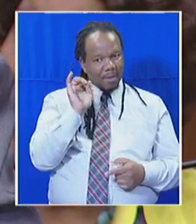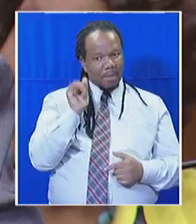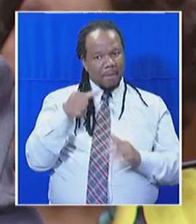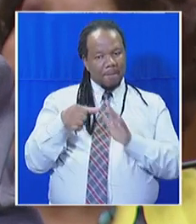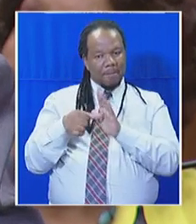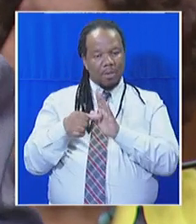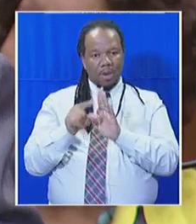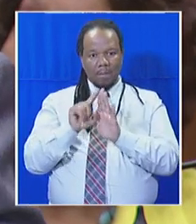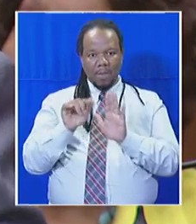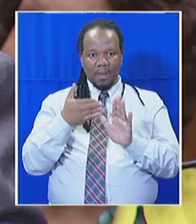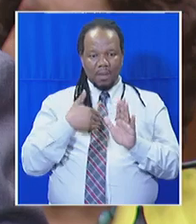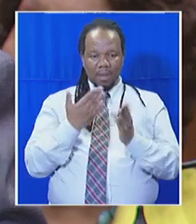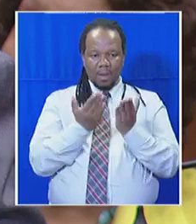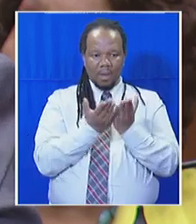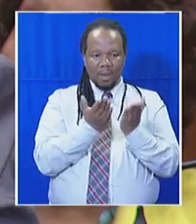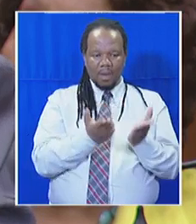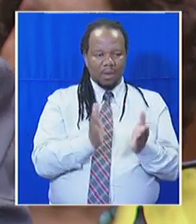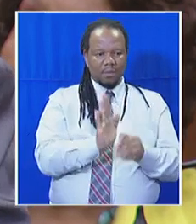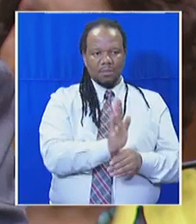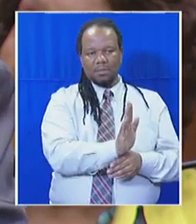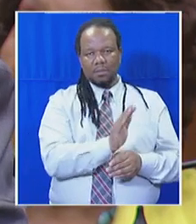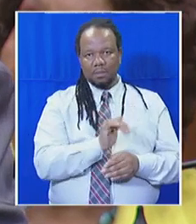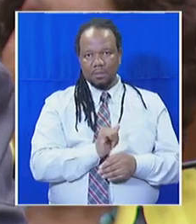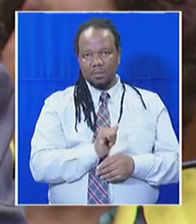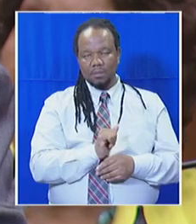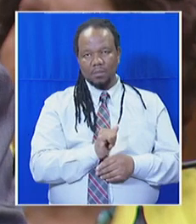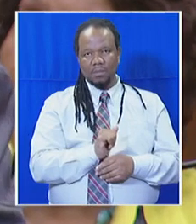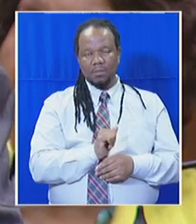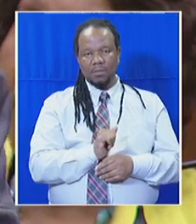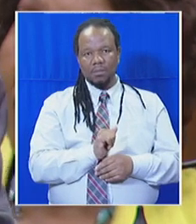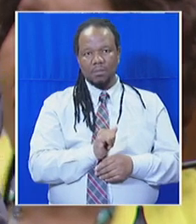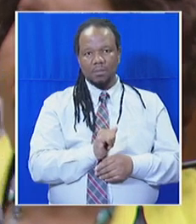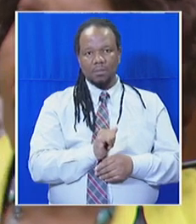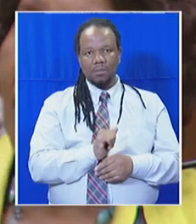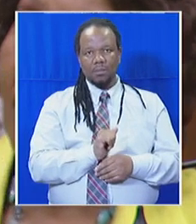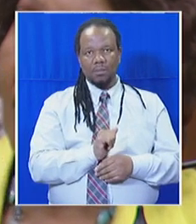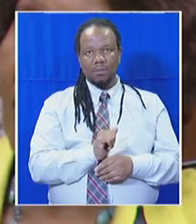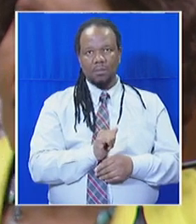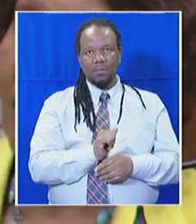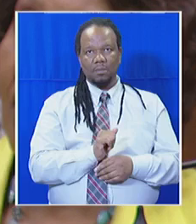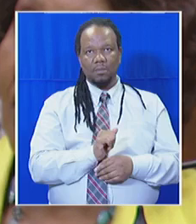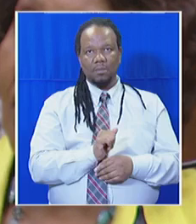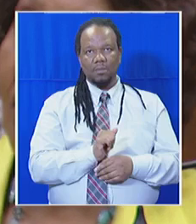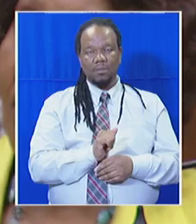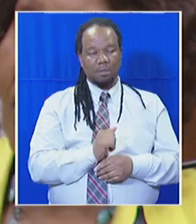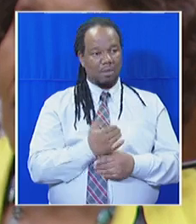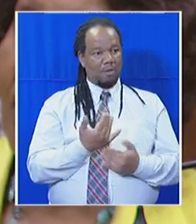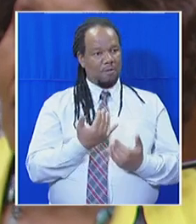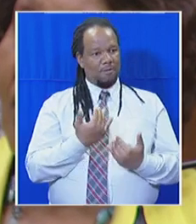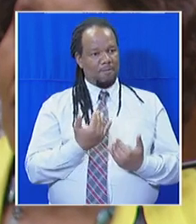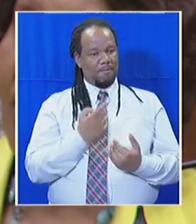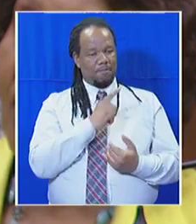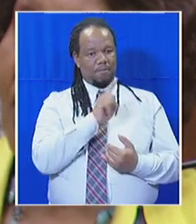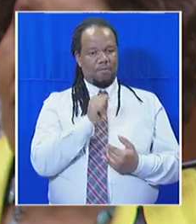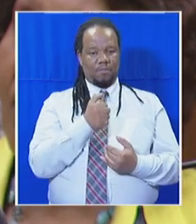learners. We may even cite the question of SATU